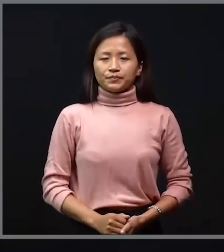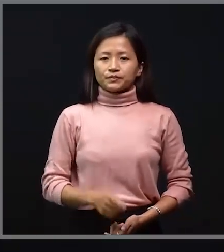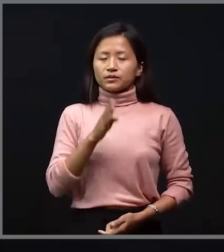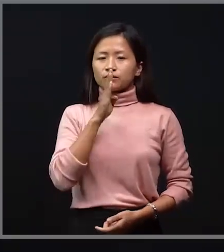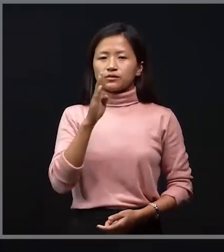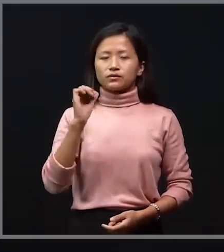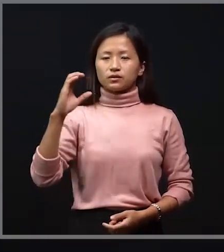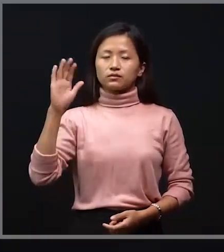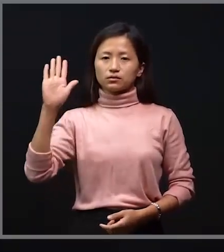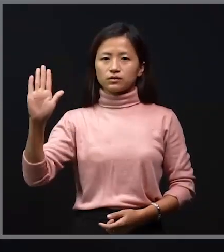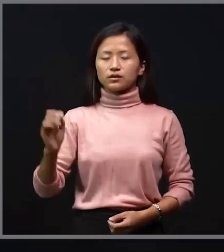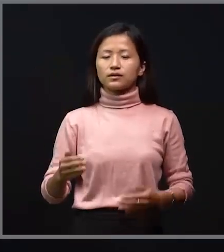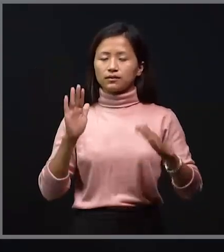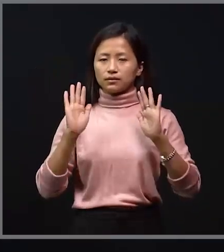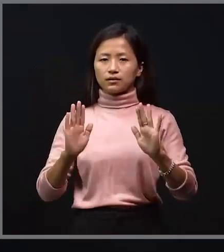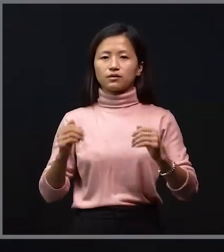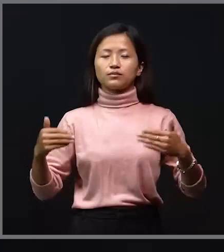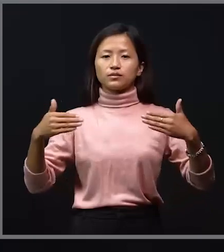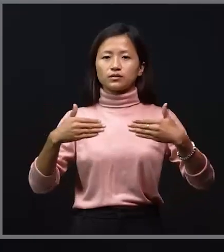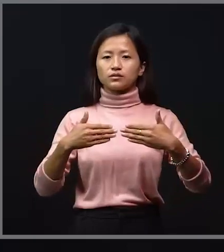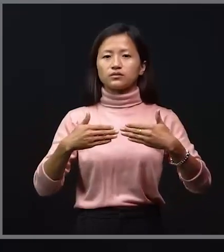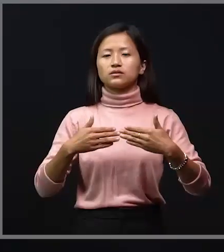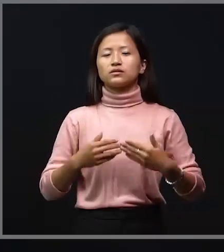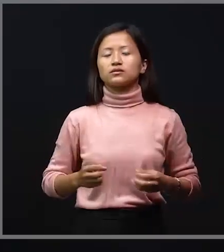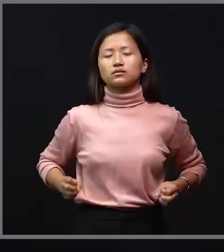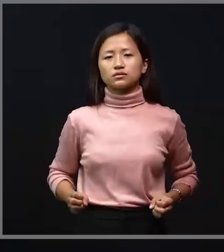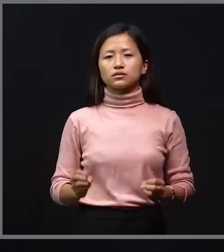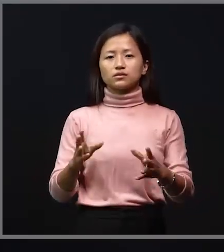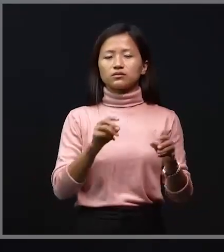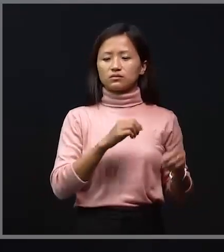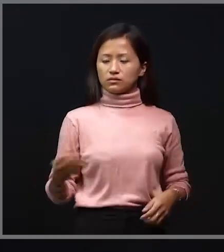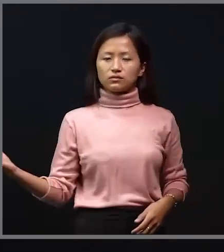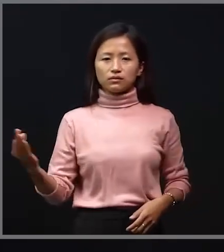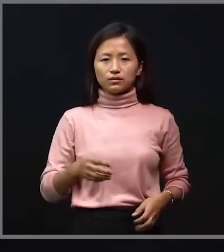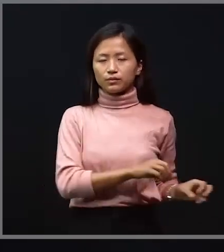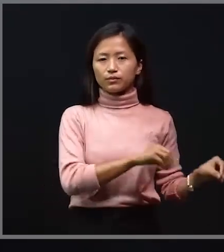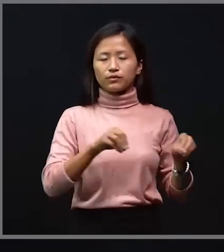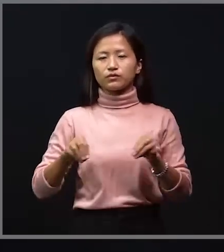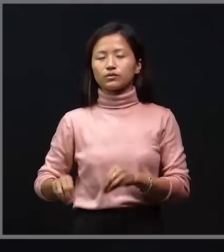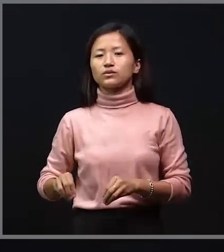they again had a meeting, and they decided to start a new movement, which is called